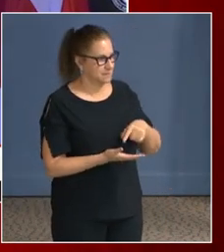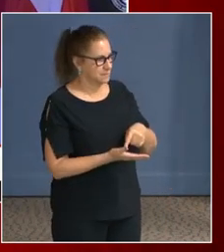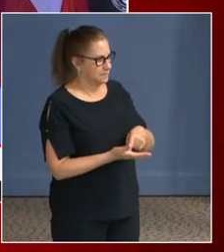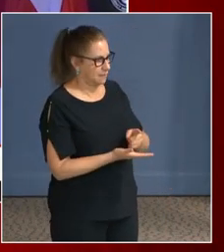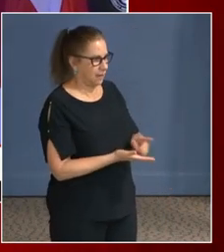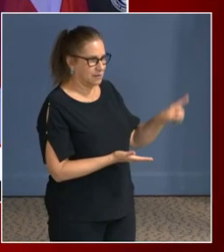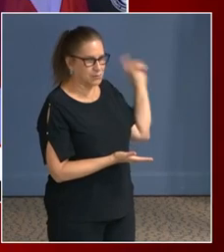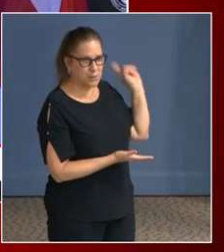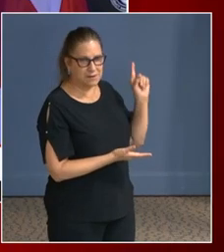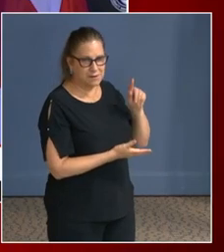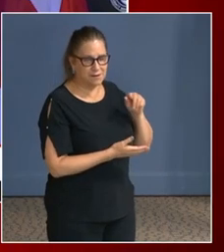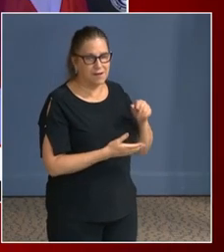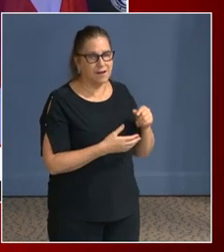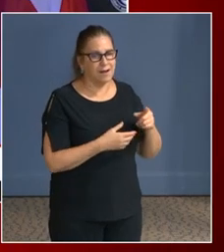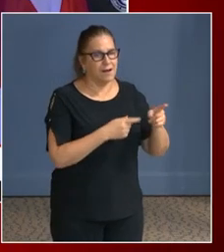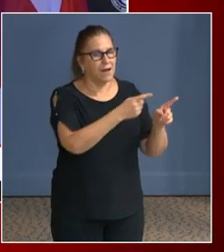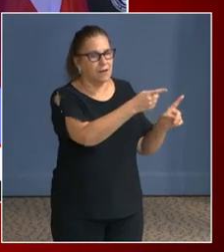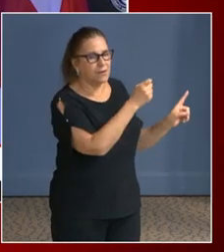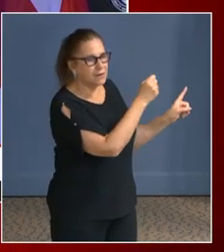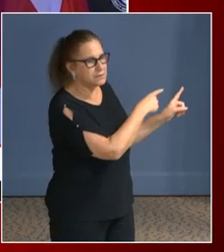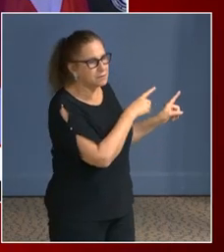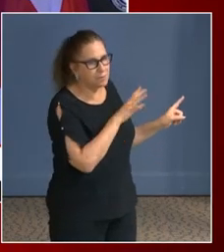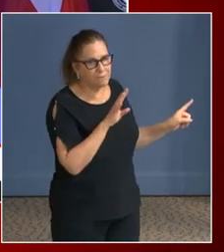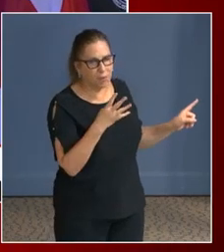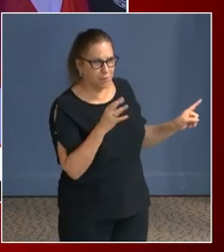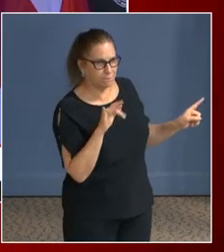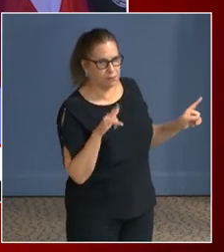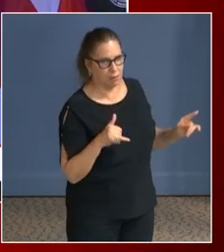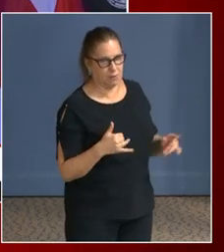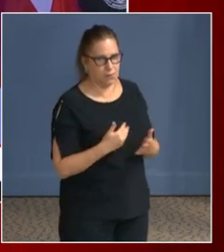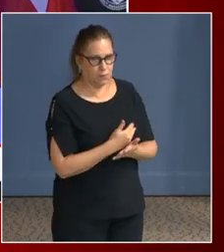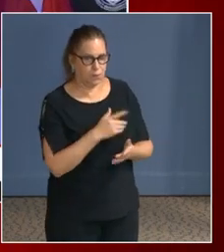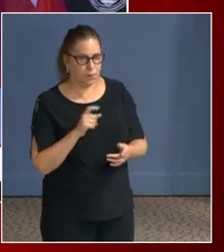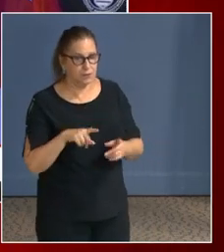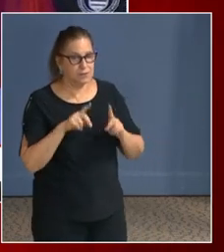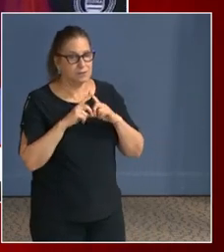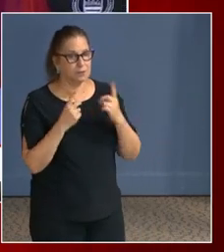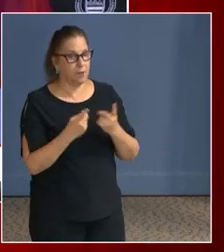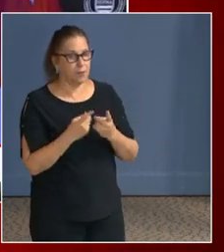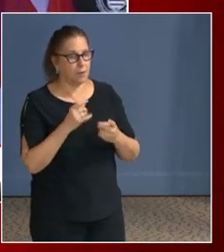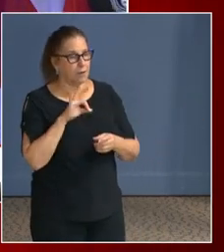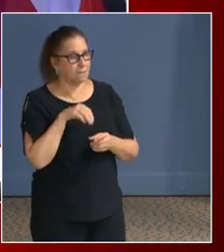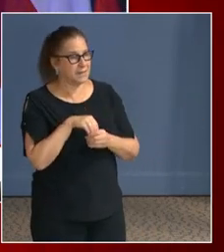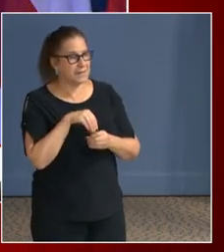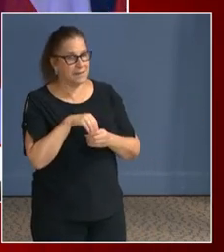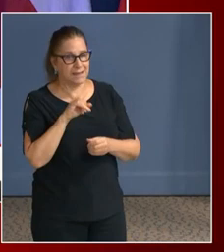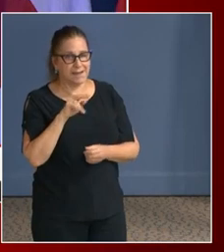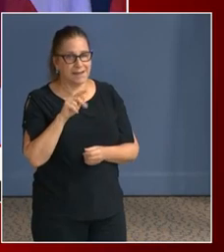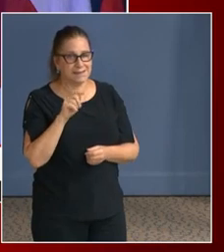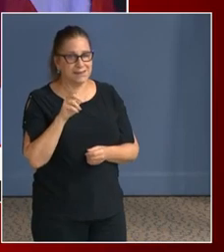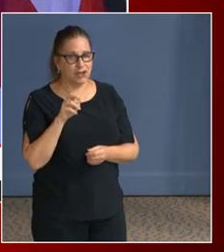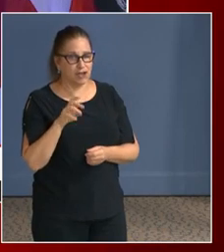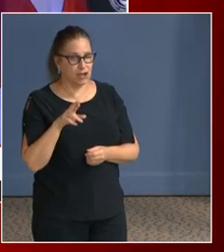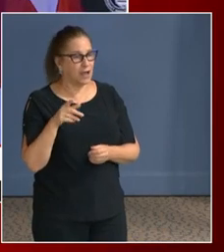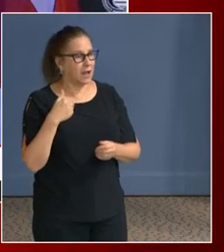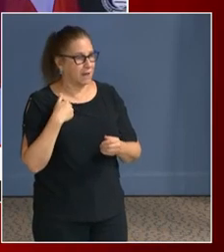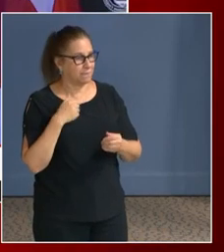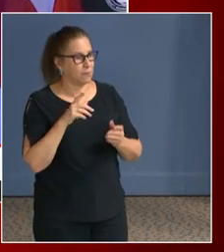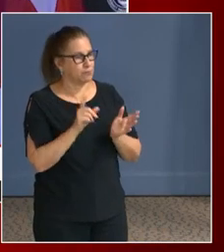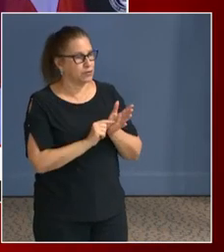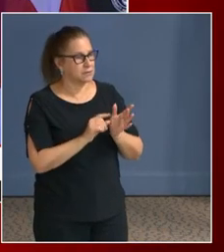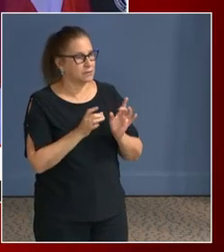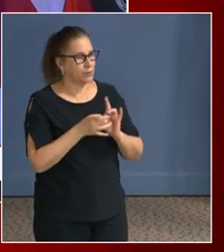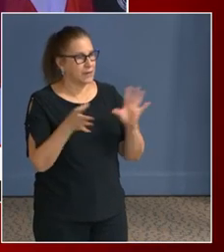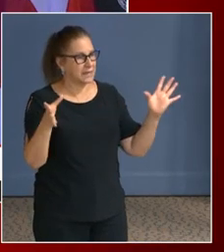could I ask about 4th of July? Today, the Department of Interior released their press release. I don't know if you've seen it. I have. I read it quickly before